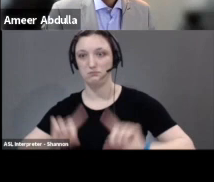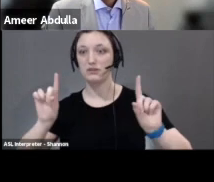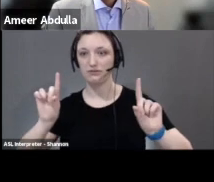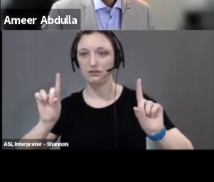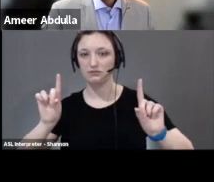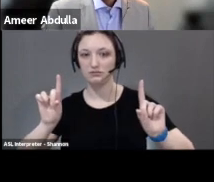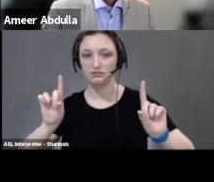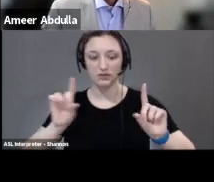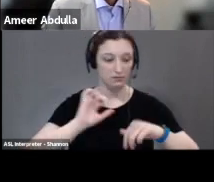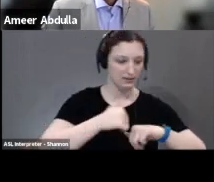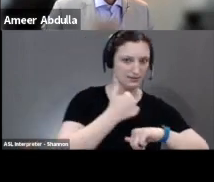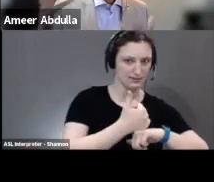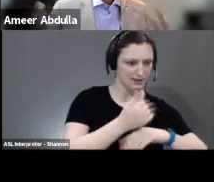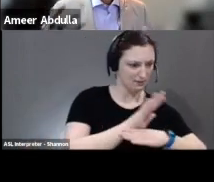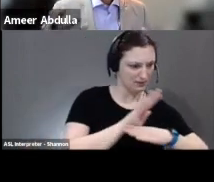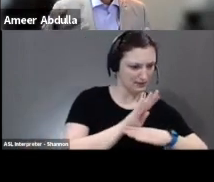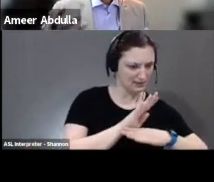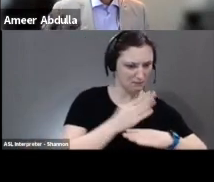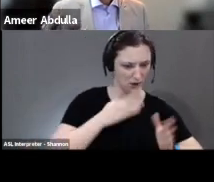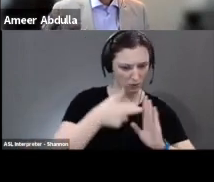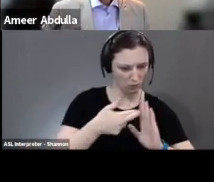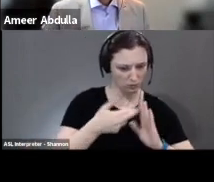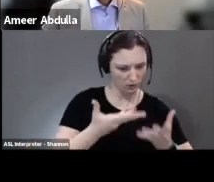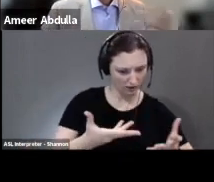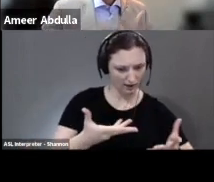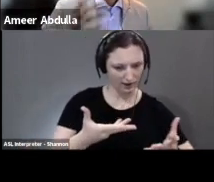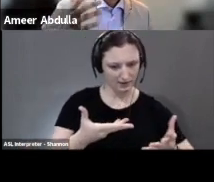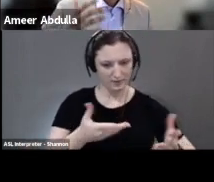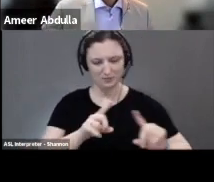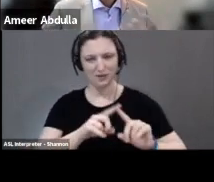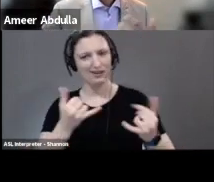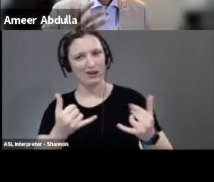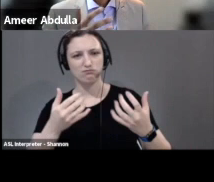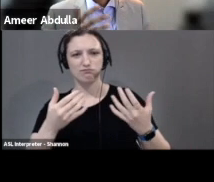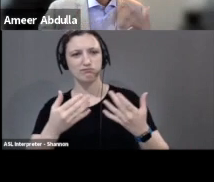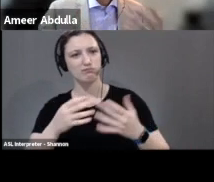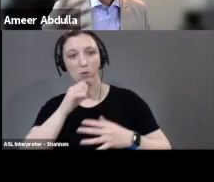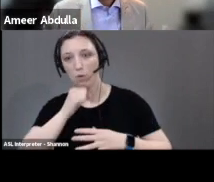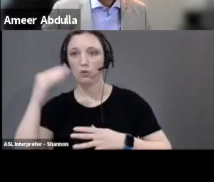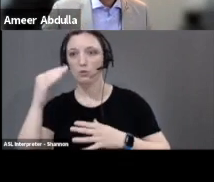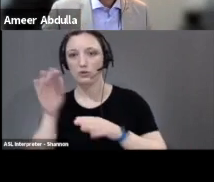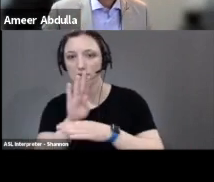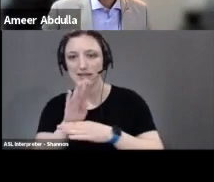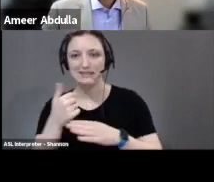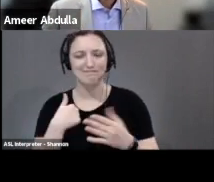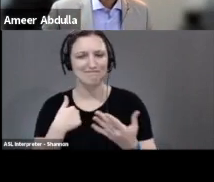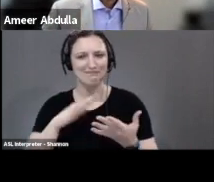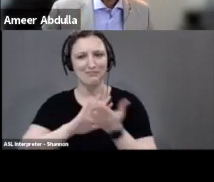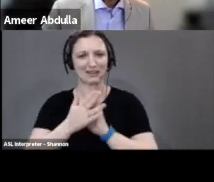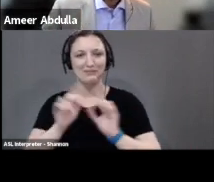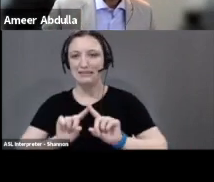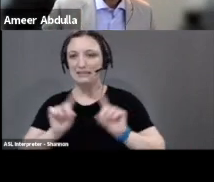when you started. And so there's multiple perspectives to consider when just considering the type and quantum of your